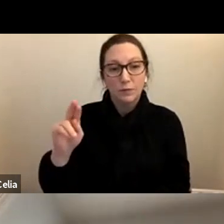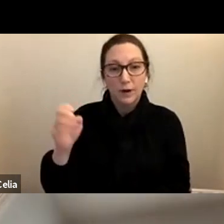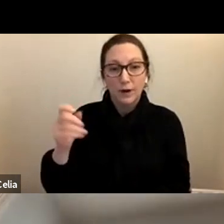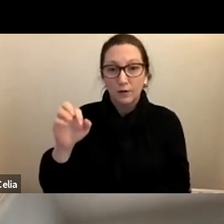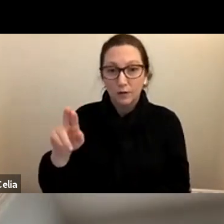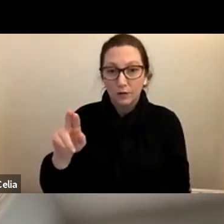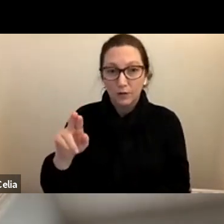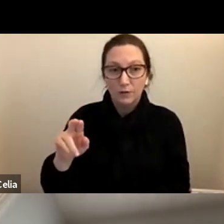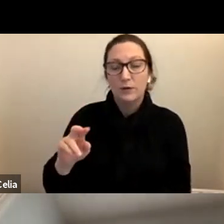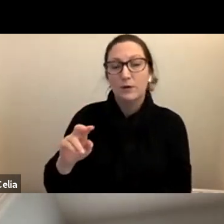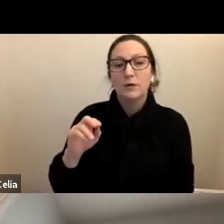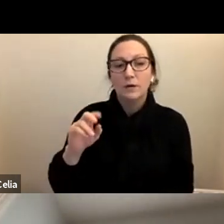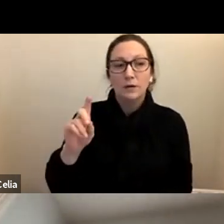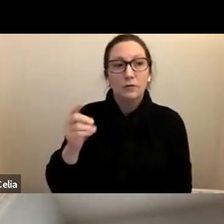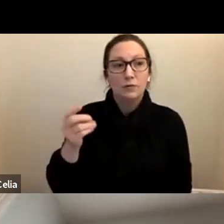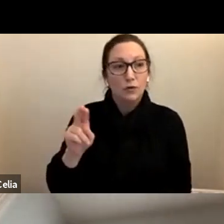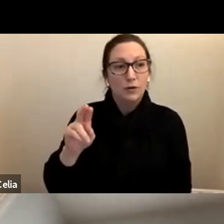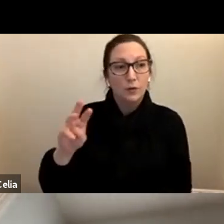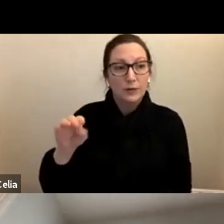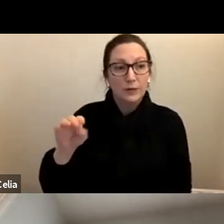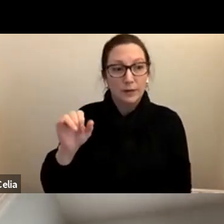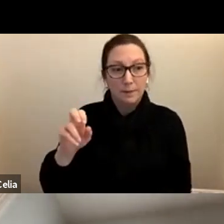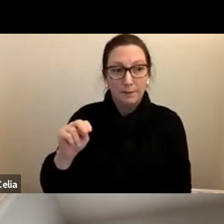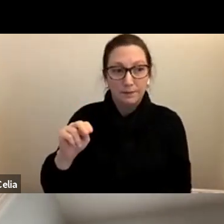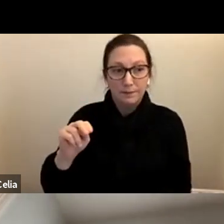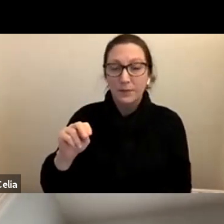Dr. Freeman Wisdom? Yes. Ms. Grassa?